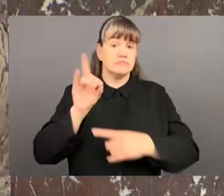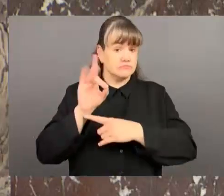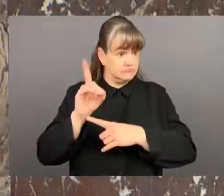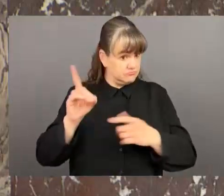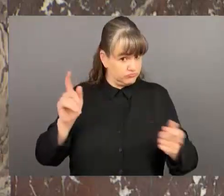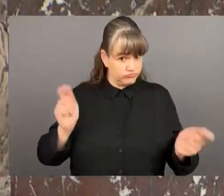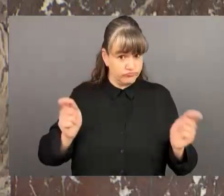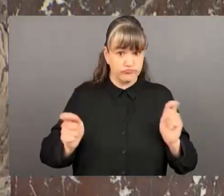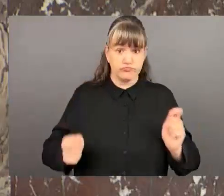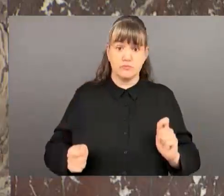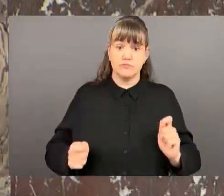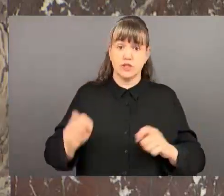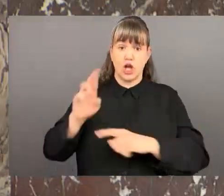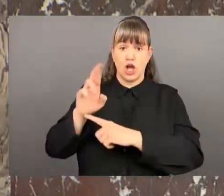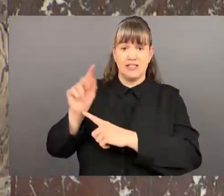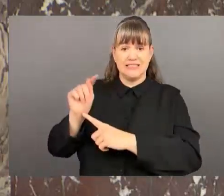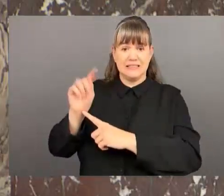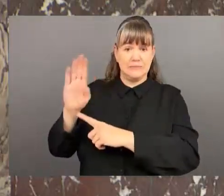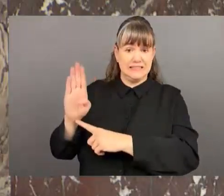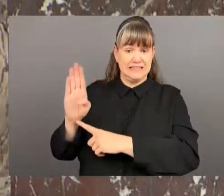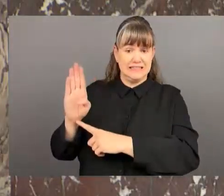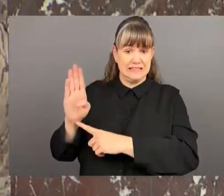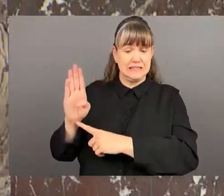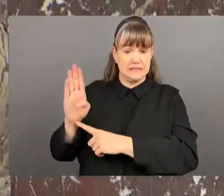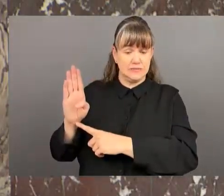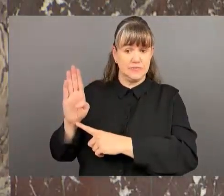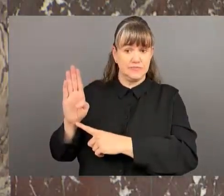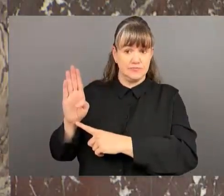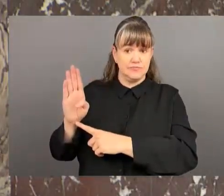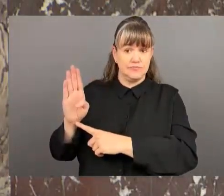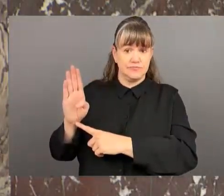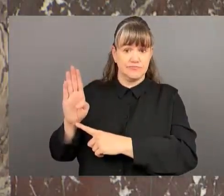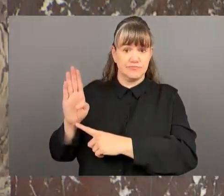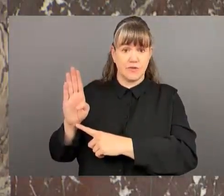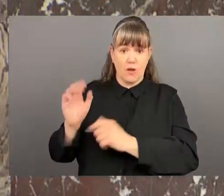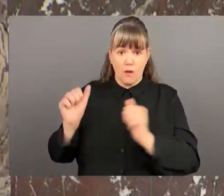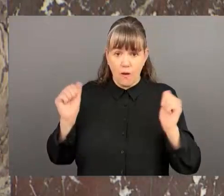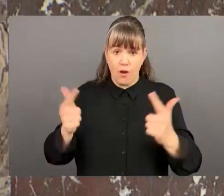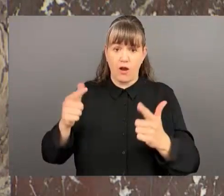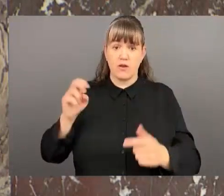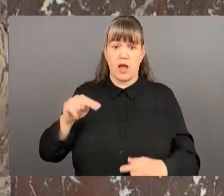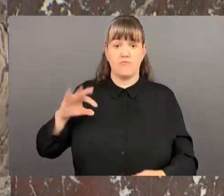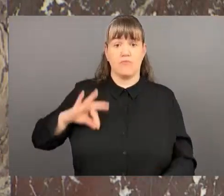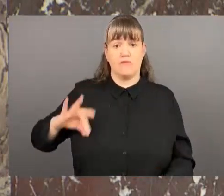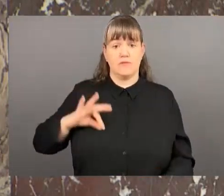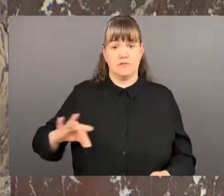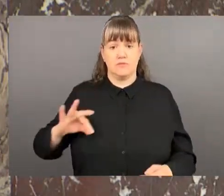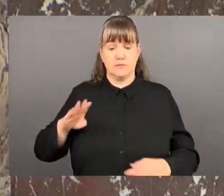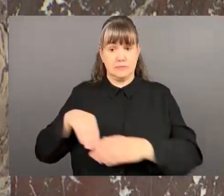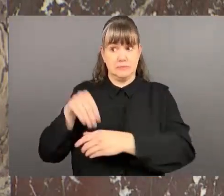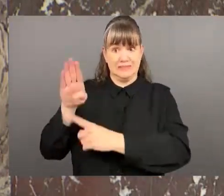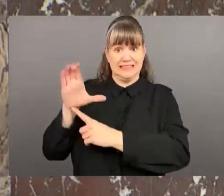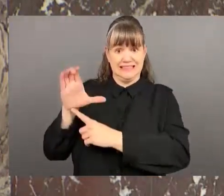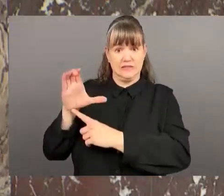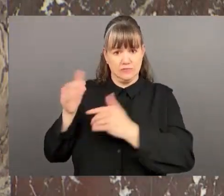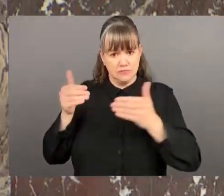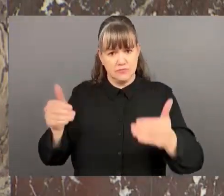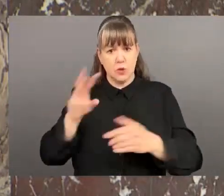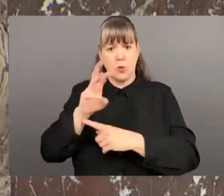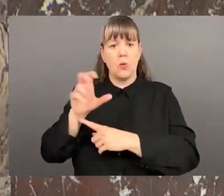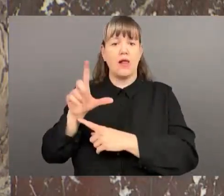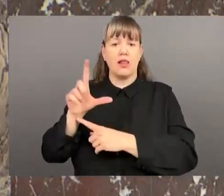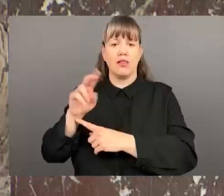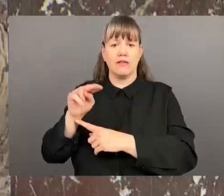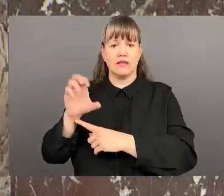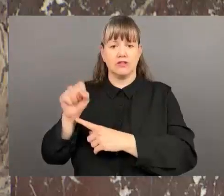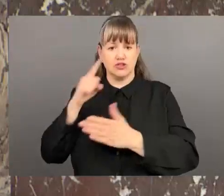to allow for all not-for-profits in the province to do wellness checks, which some argue that they didn't have the powers to do